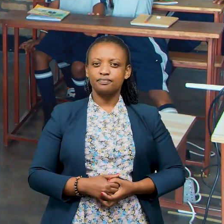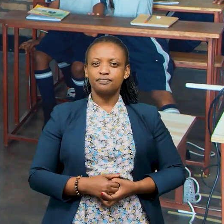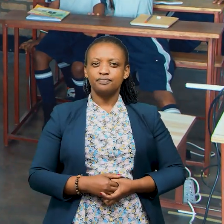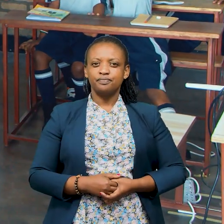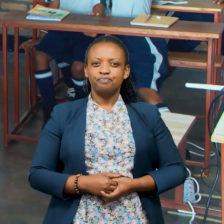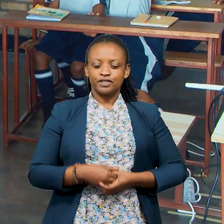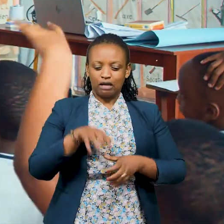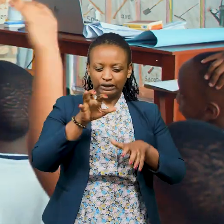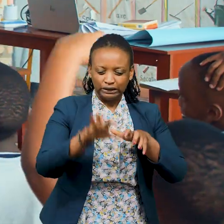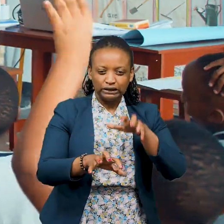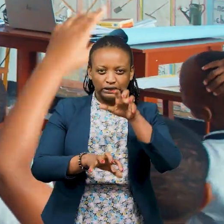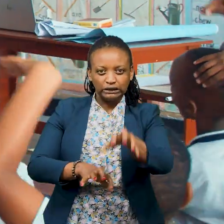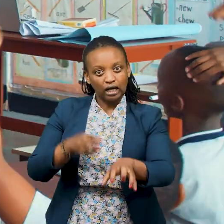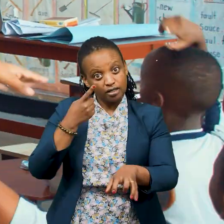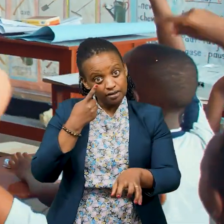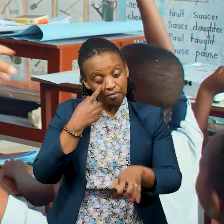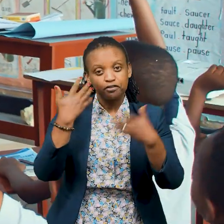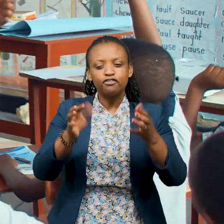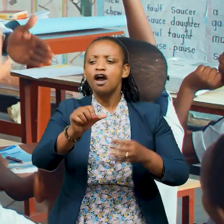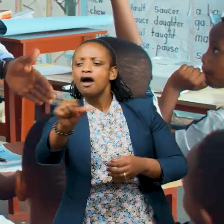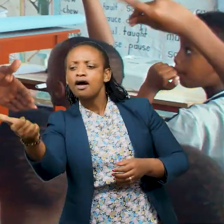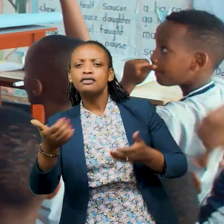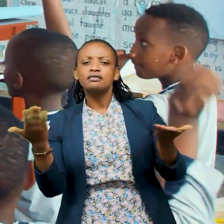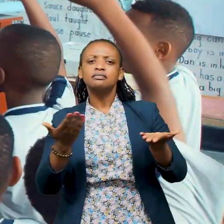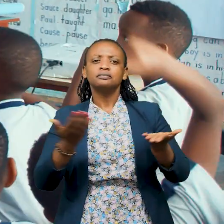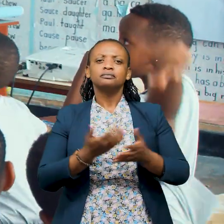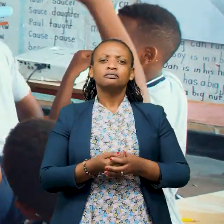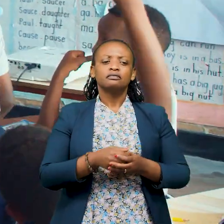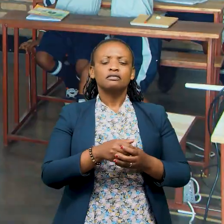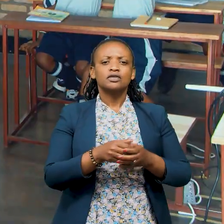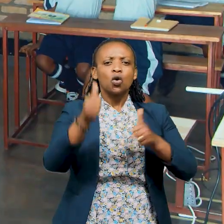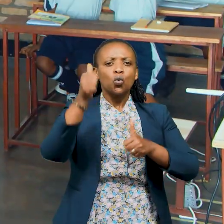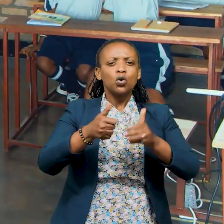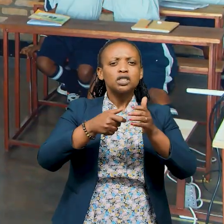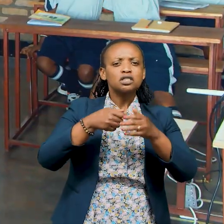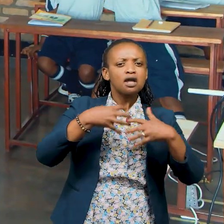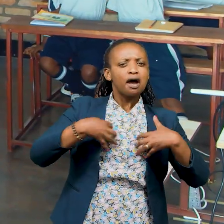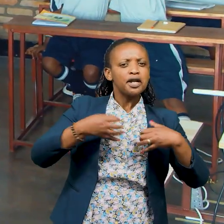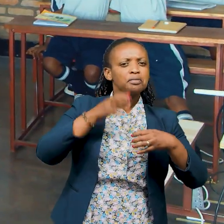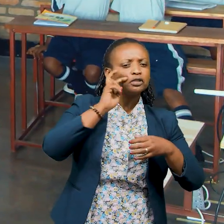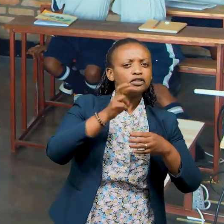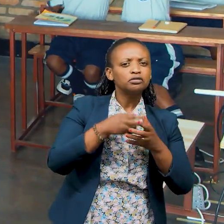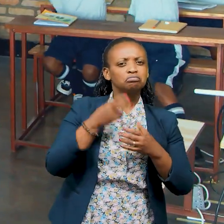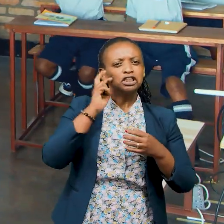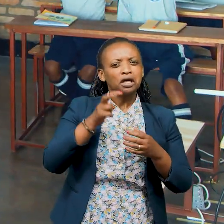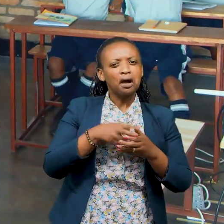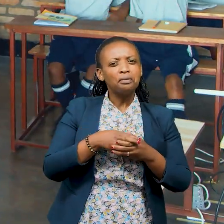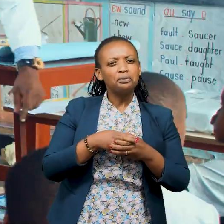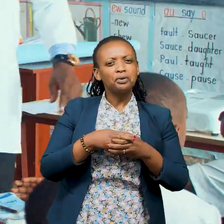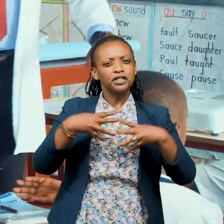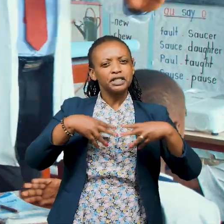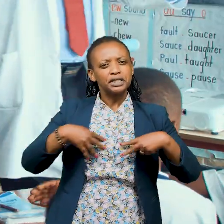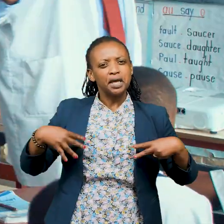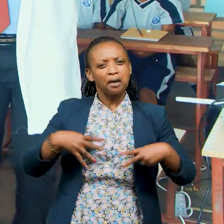Cheetah, very good. Another one. Which animal have you followed from there? Zebra. Zebra.